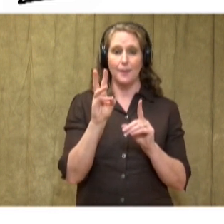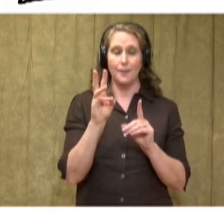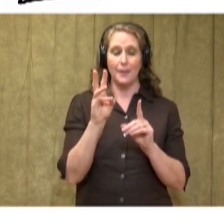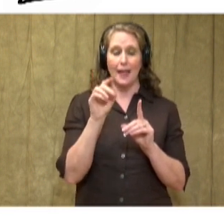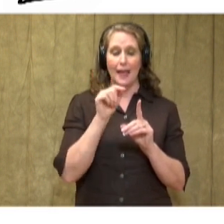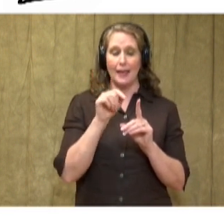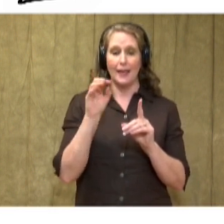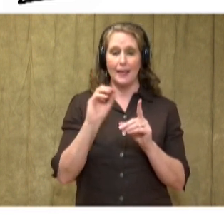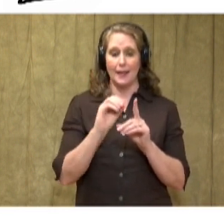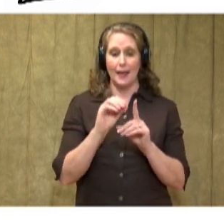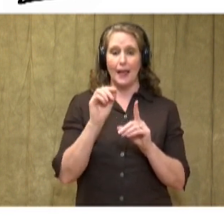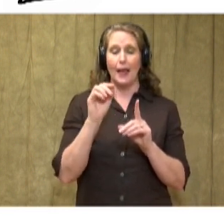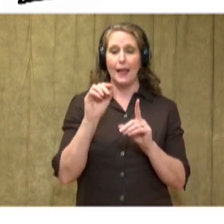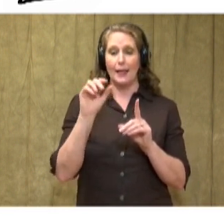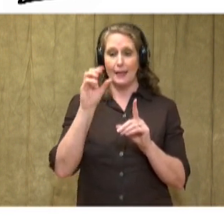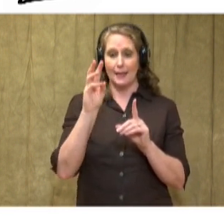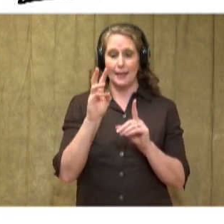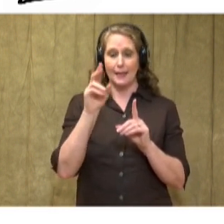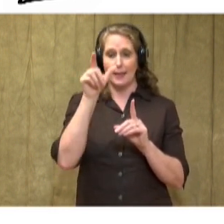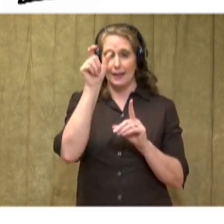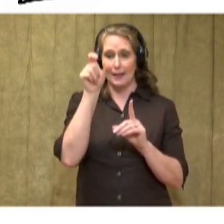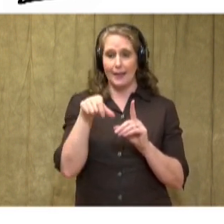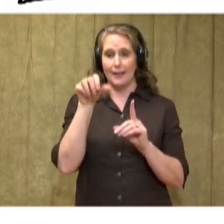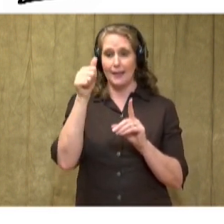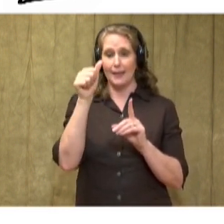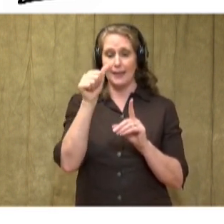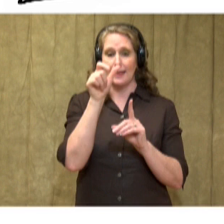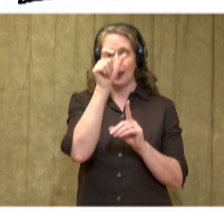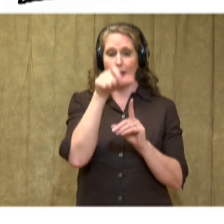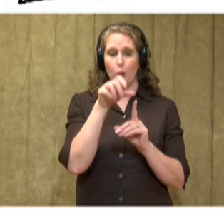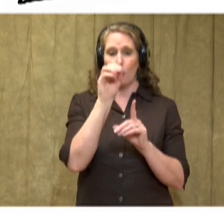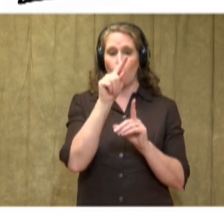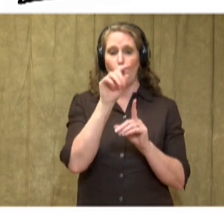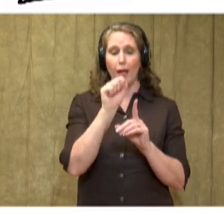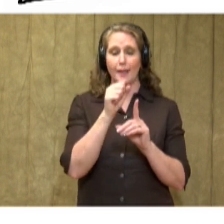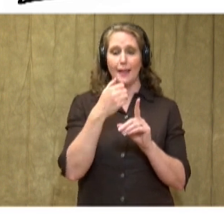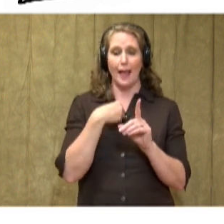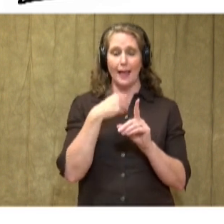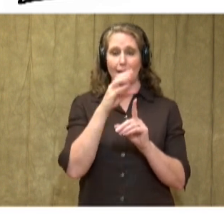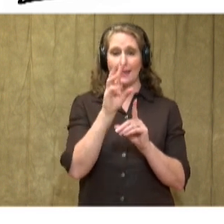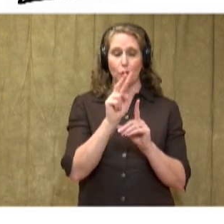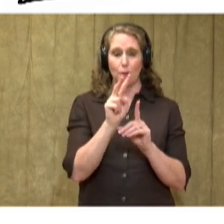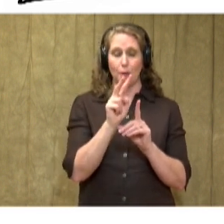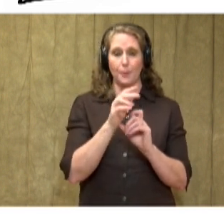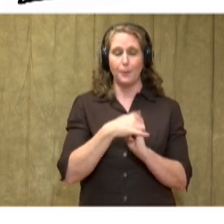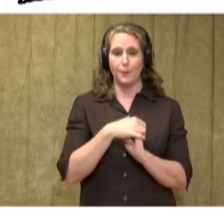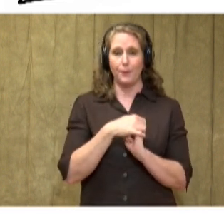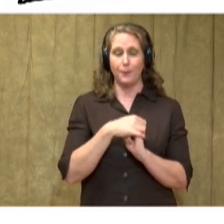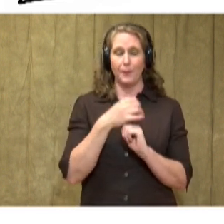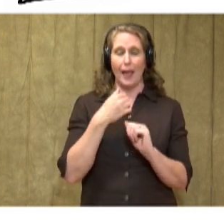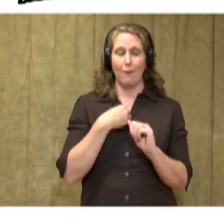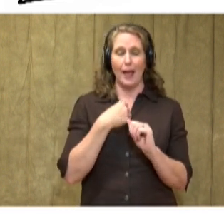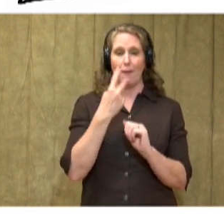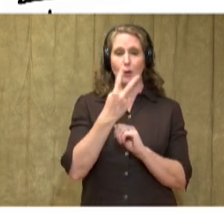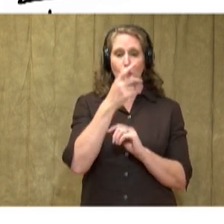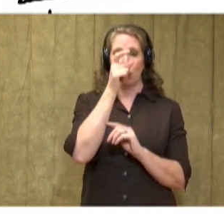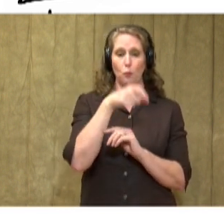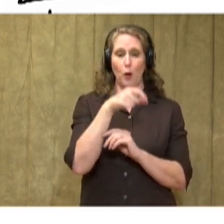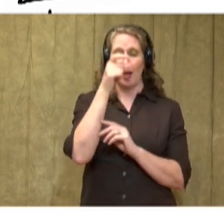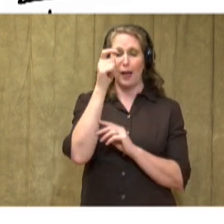this number is in my tens place and this number is in my ones place. I would have 2 rods